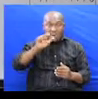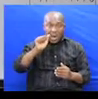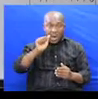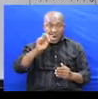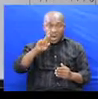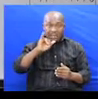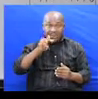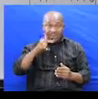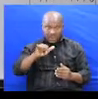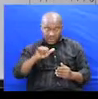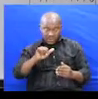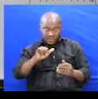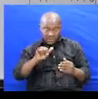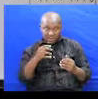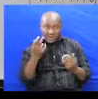is equal to